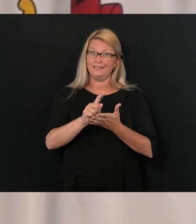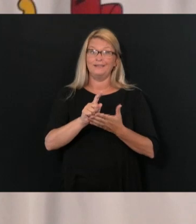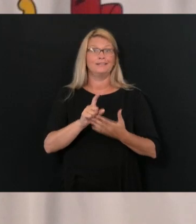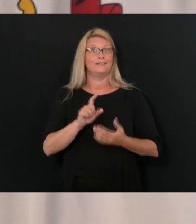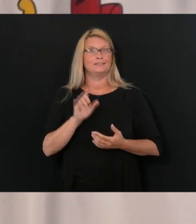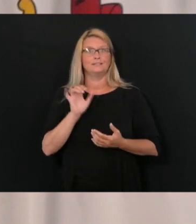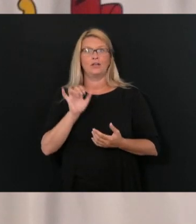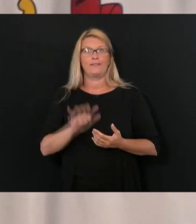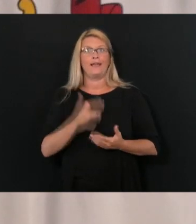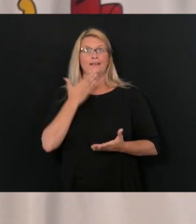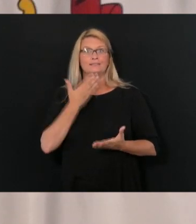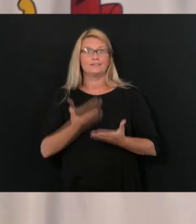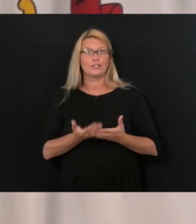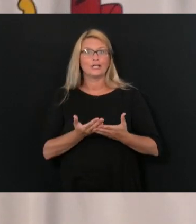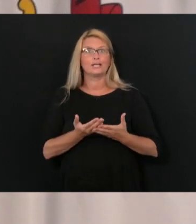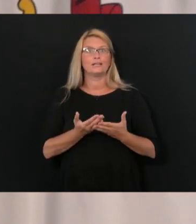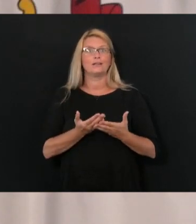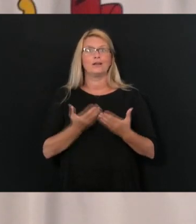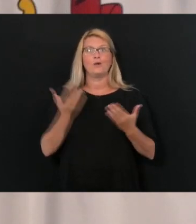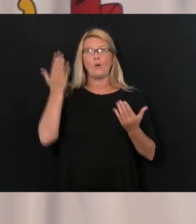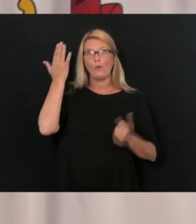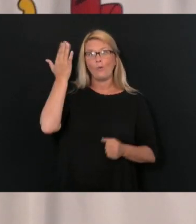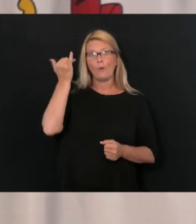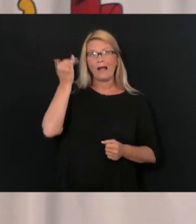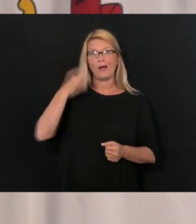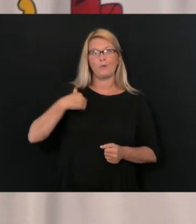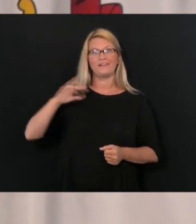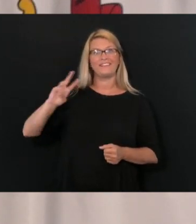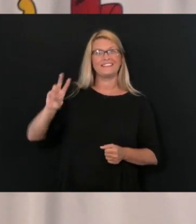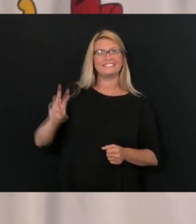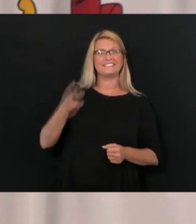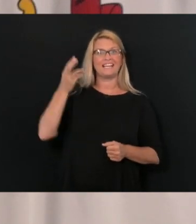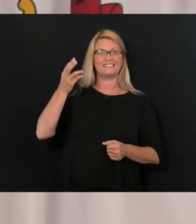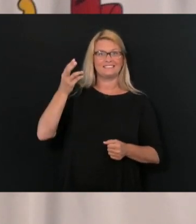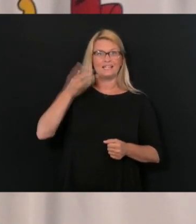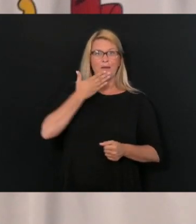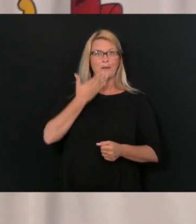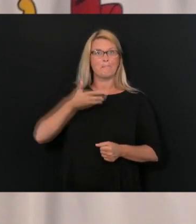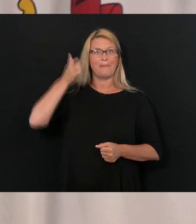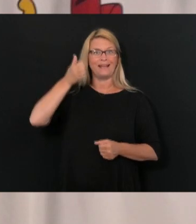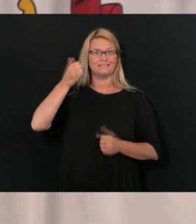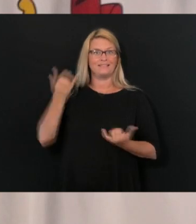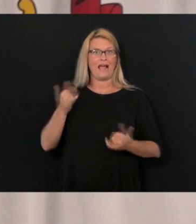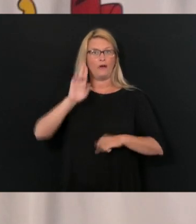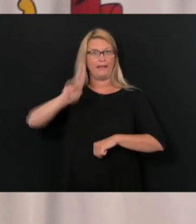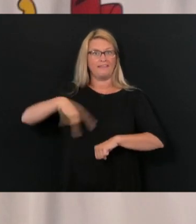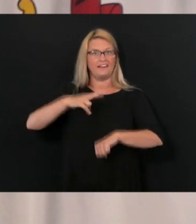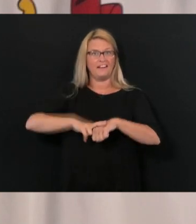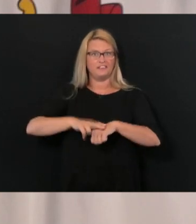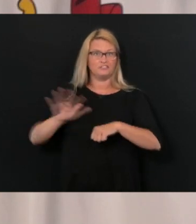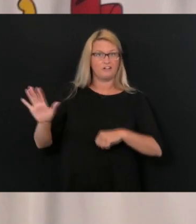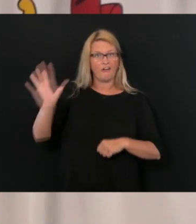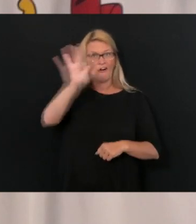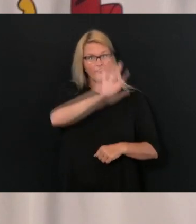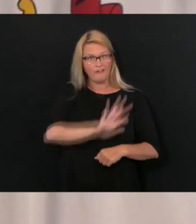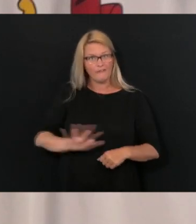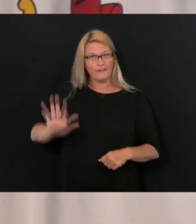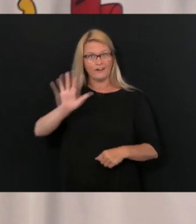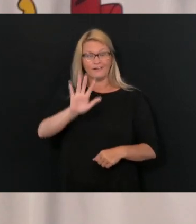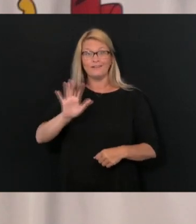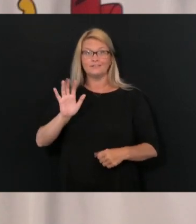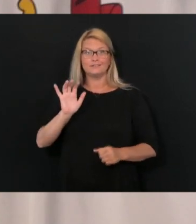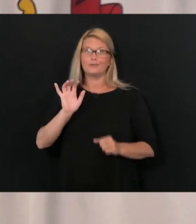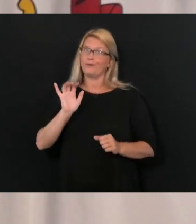is reflected in that we're the 6th best in the nation now. So that part's working, and